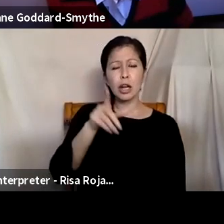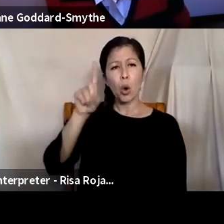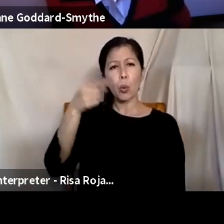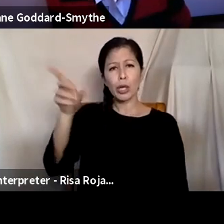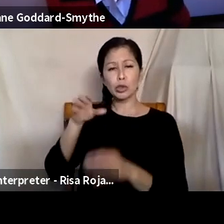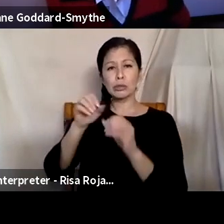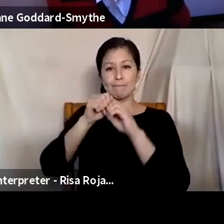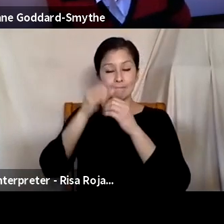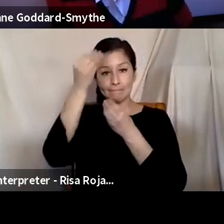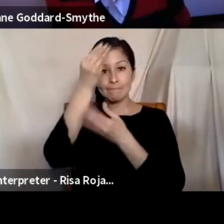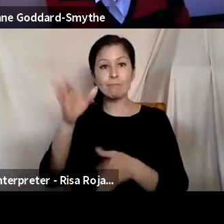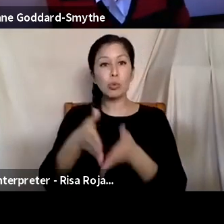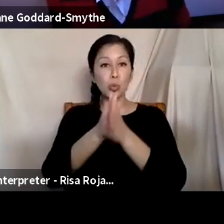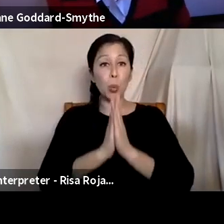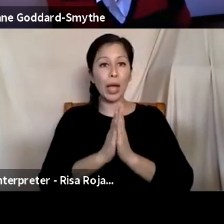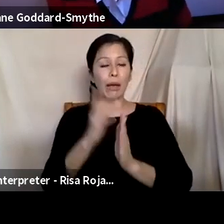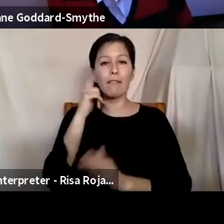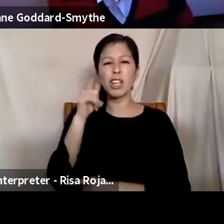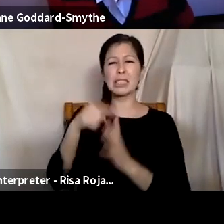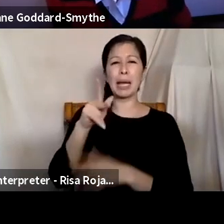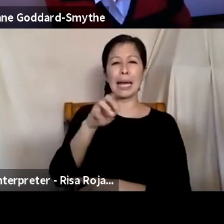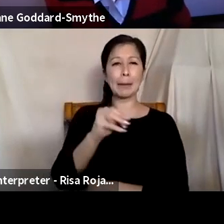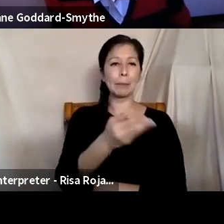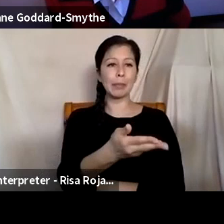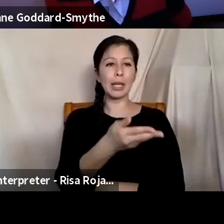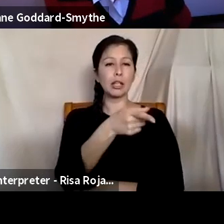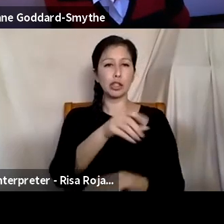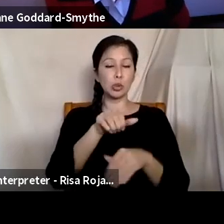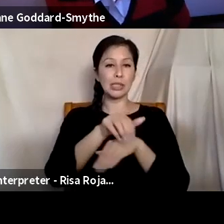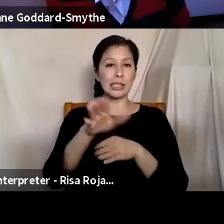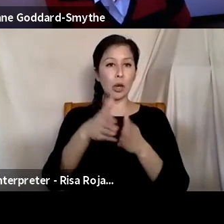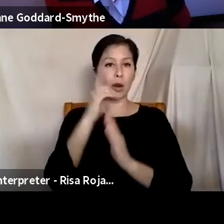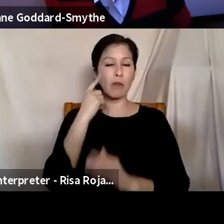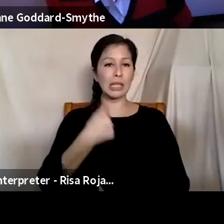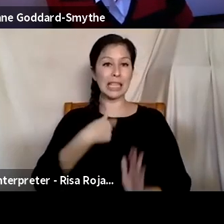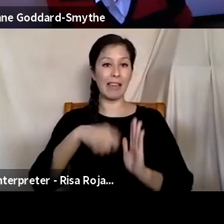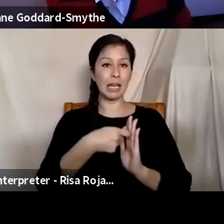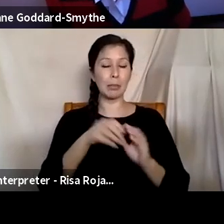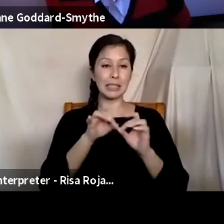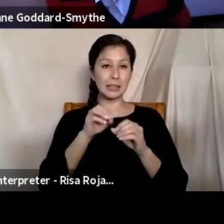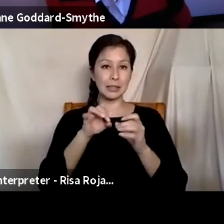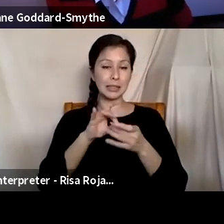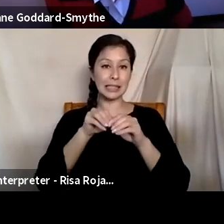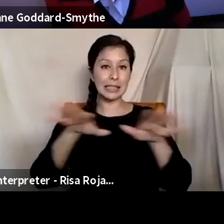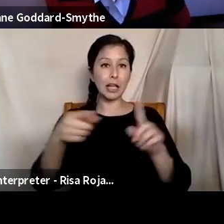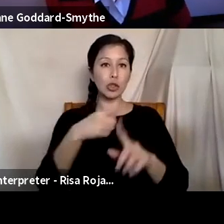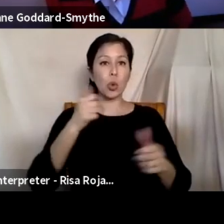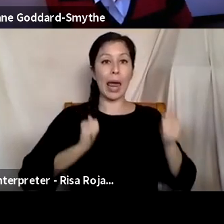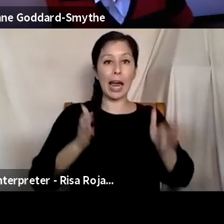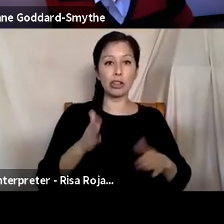your requests, like Kim, for example, you're putting out your request for self-tapes. They goes out to the actors that are